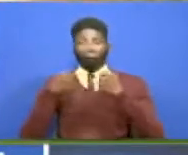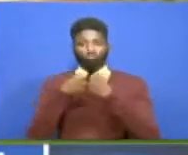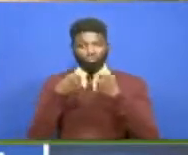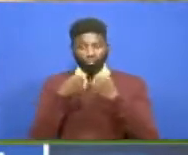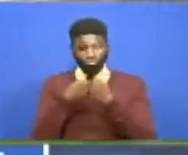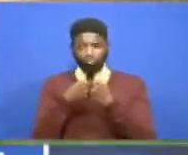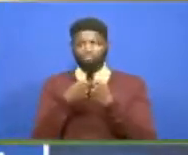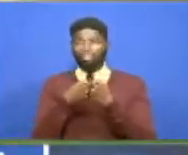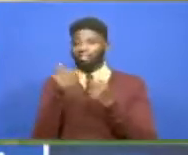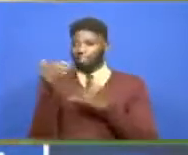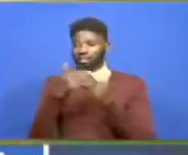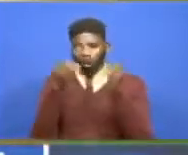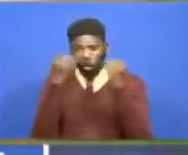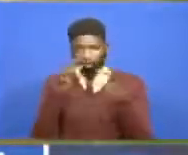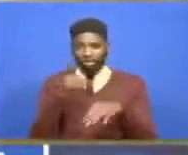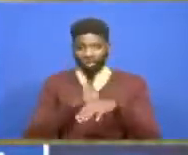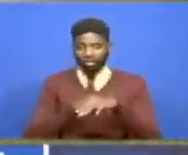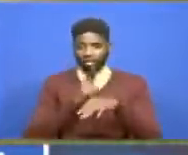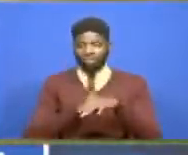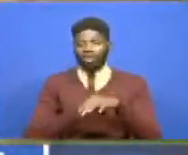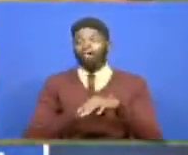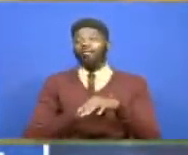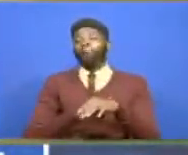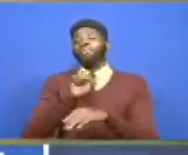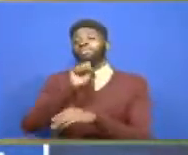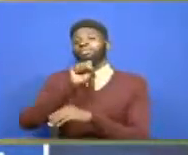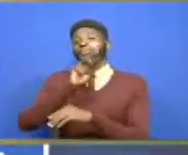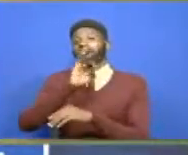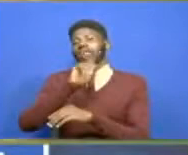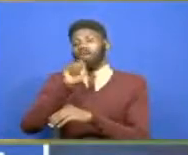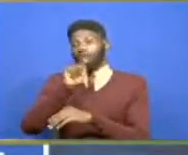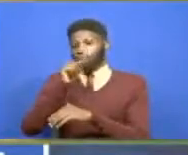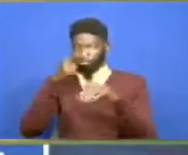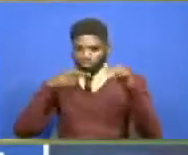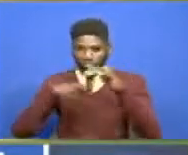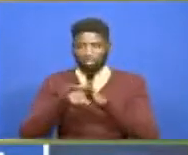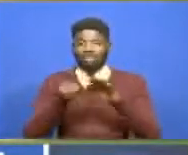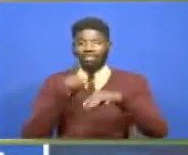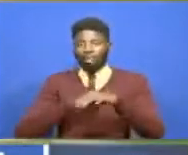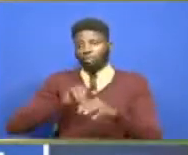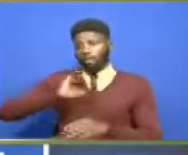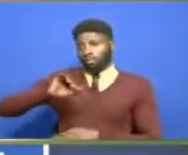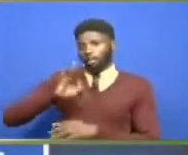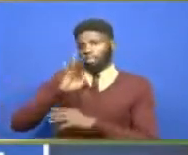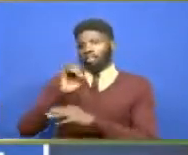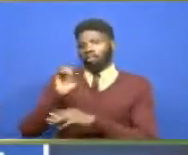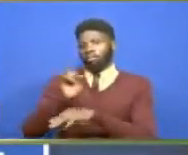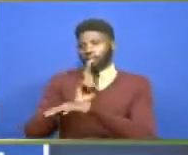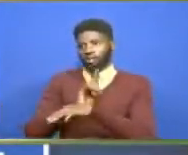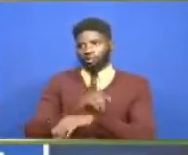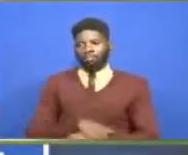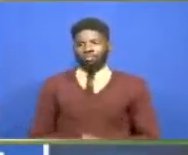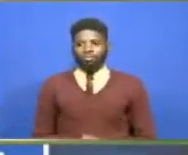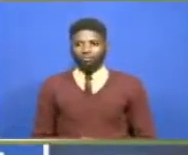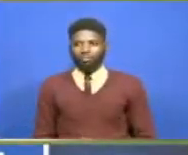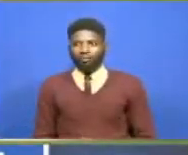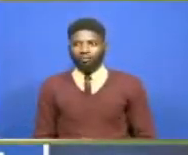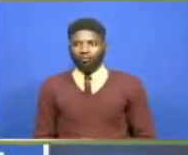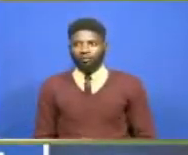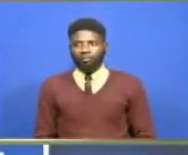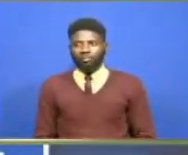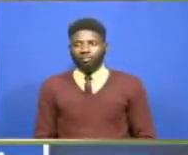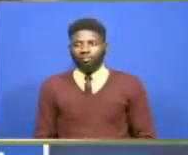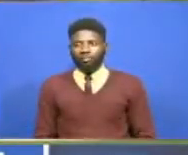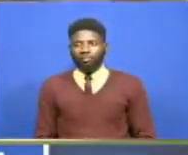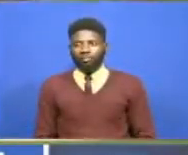after Aaron Smith extended the All Blacks' lead with just 30 minutes to go. Big gap, sends it off to Aaron Smith. Smith and White,